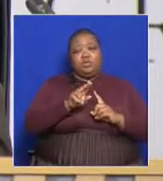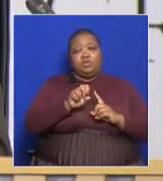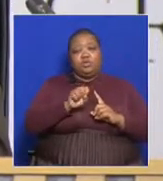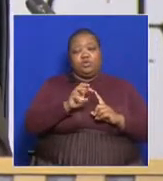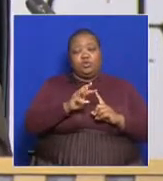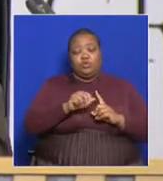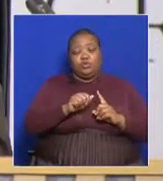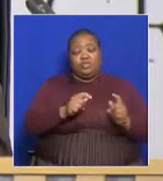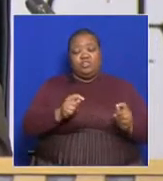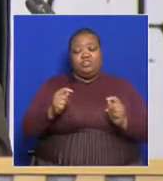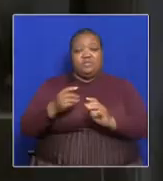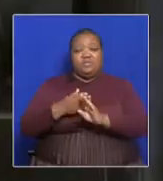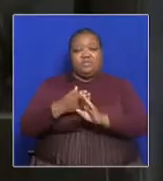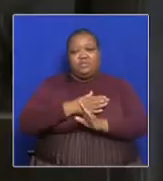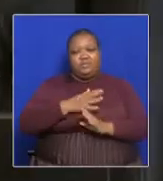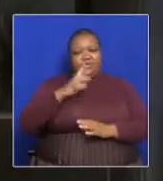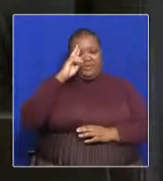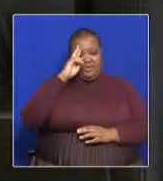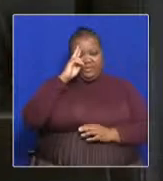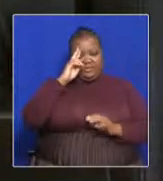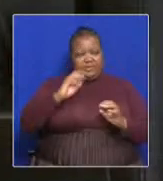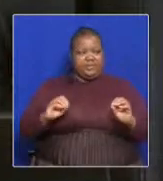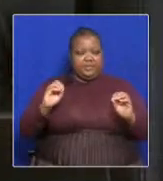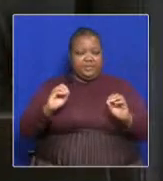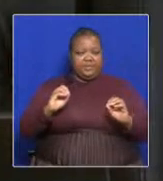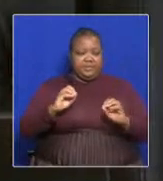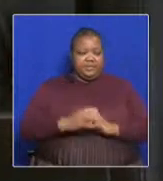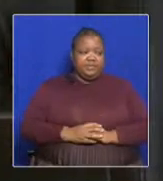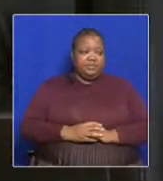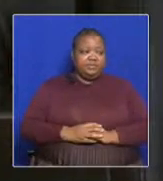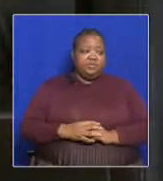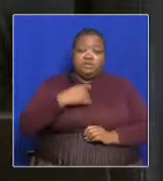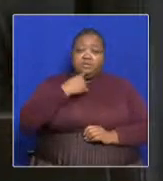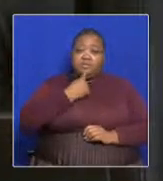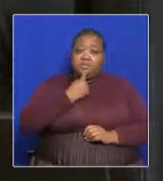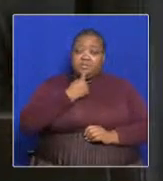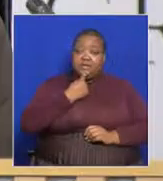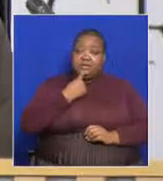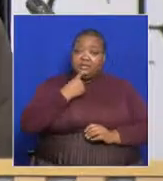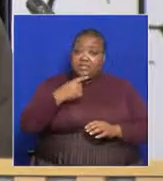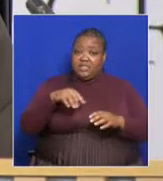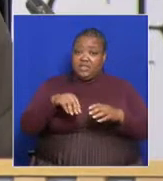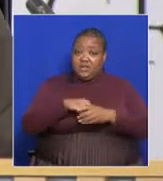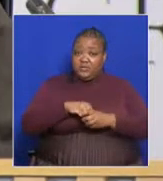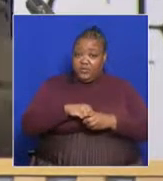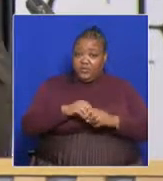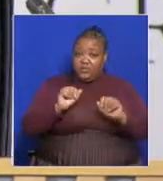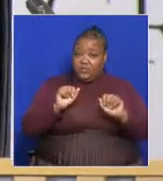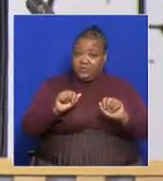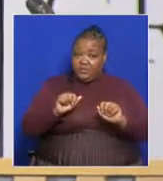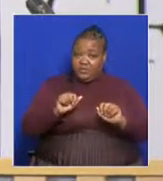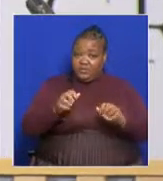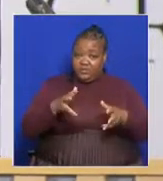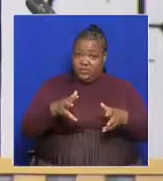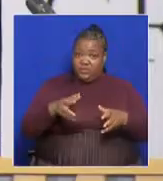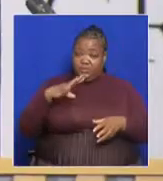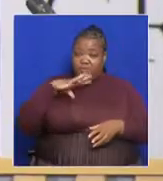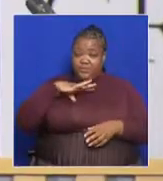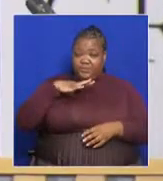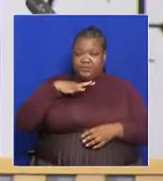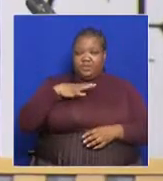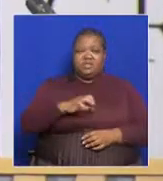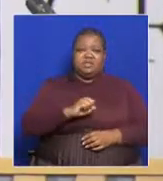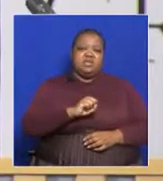I can't recall exactly. But you say that's your only involvement with this? With this, yes, with this placement